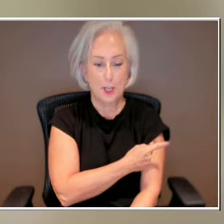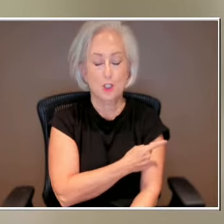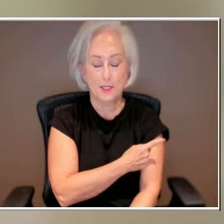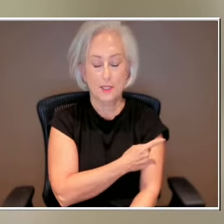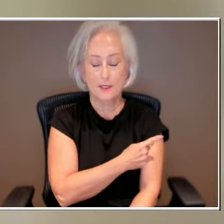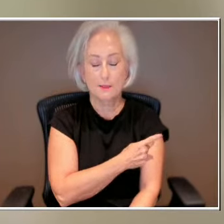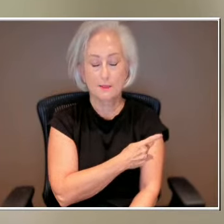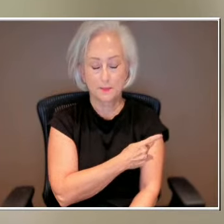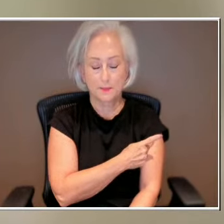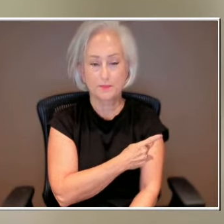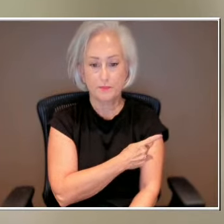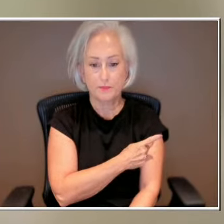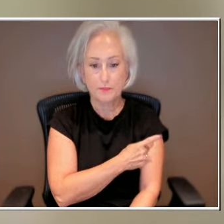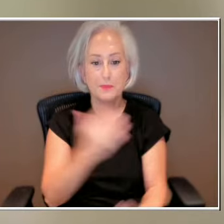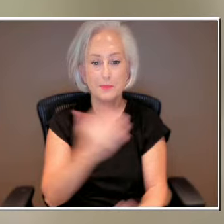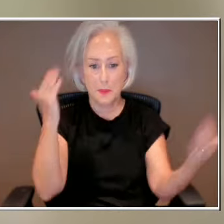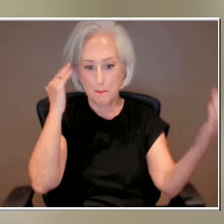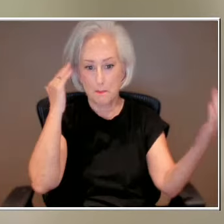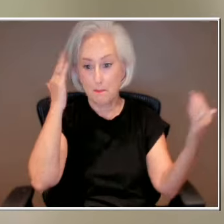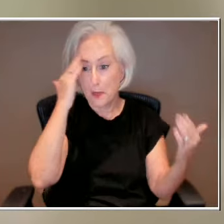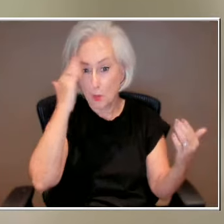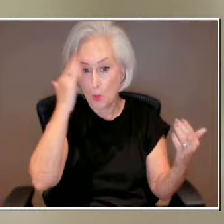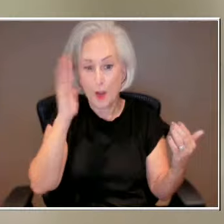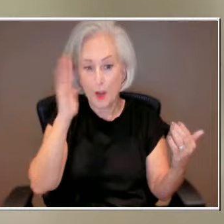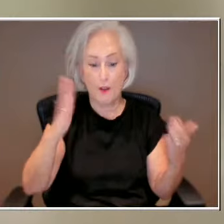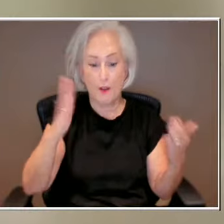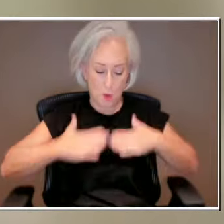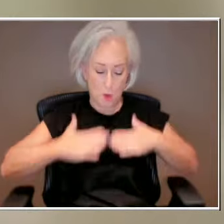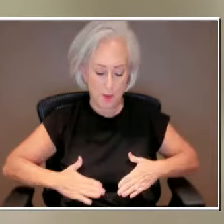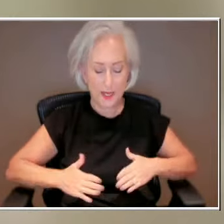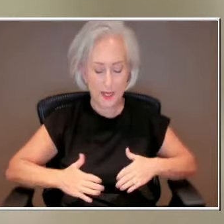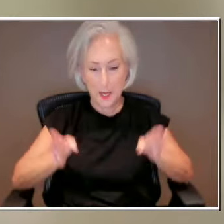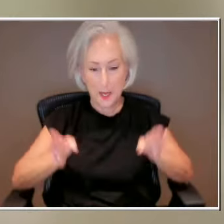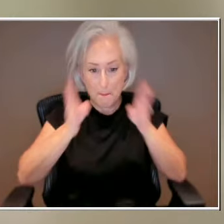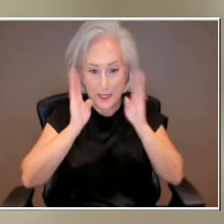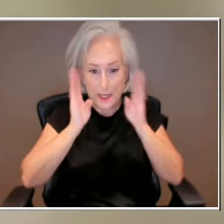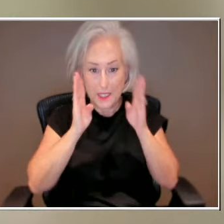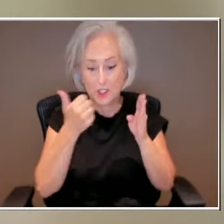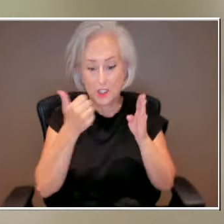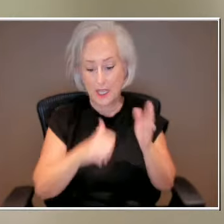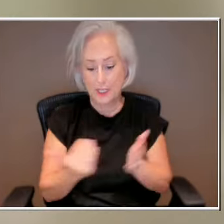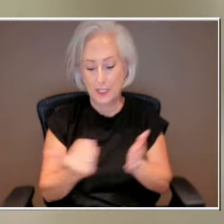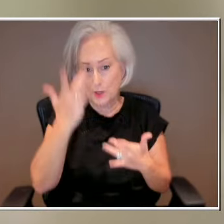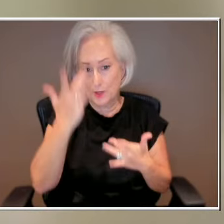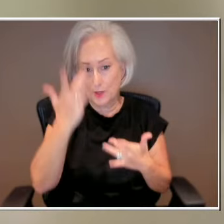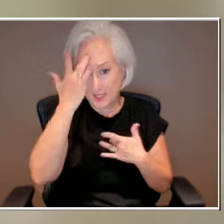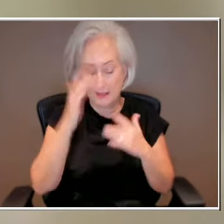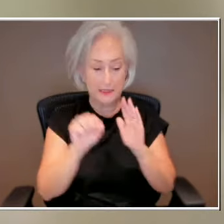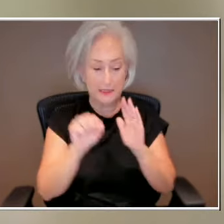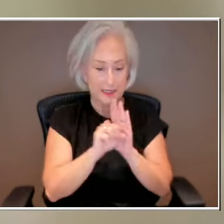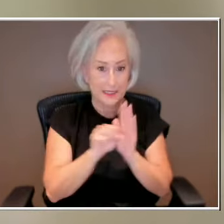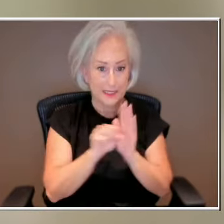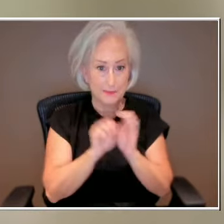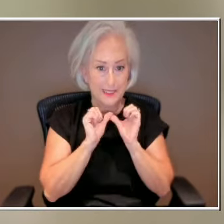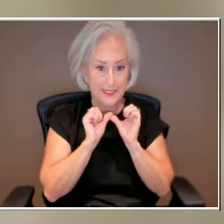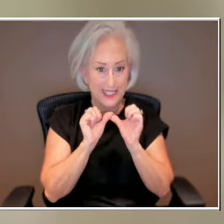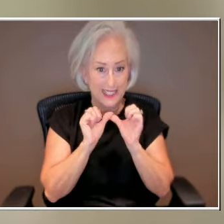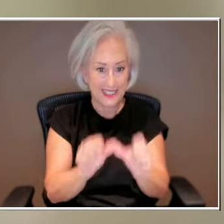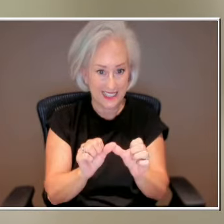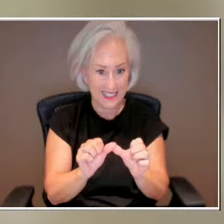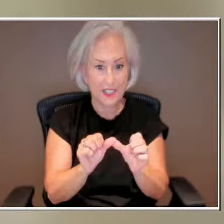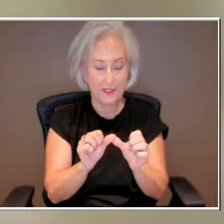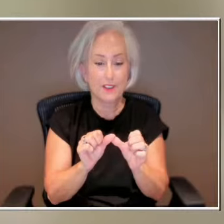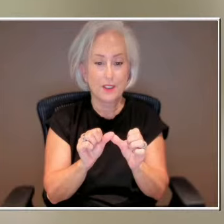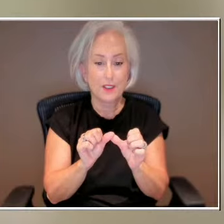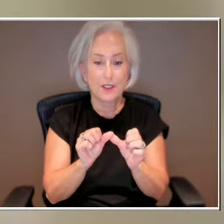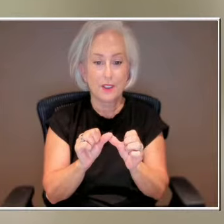be aware of your body, pay attention to any new signs or symptoms that persist for I typically say something that persists for